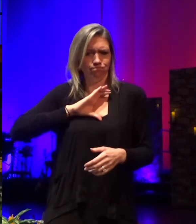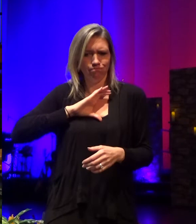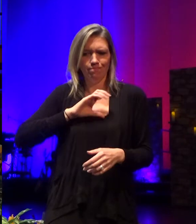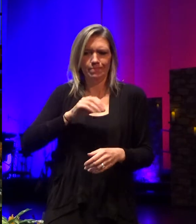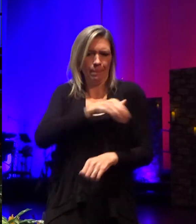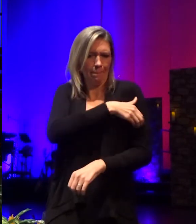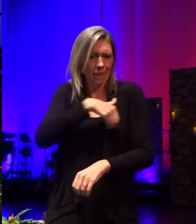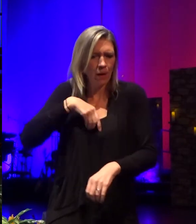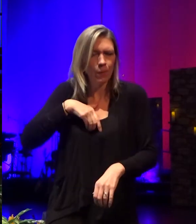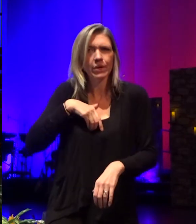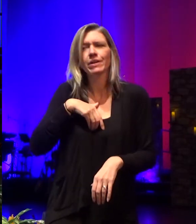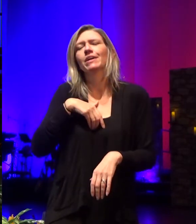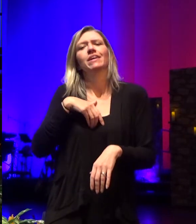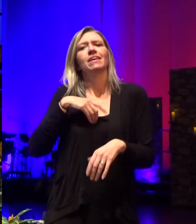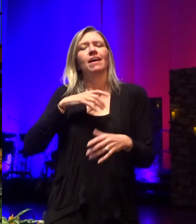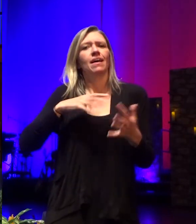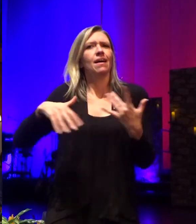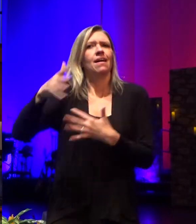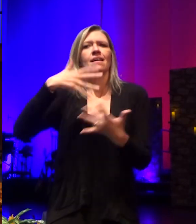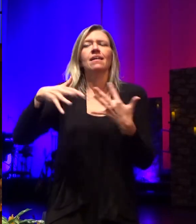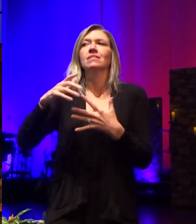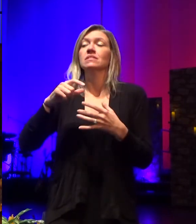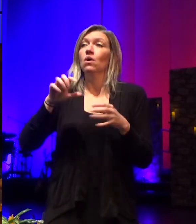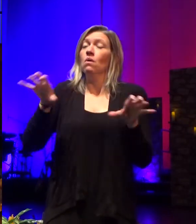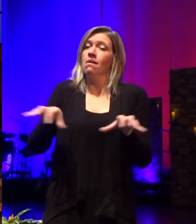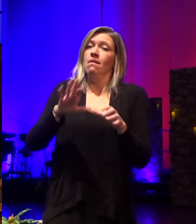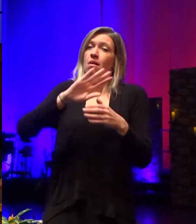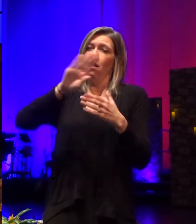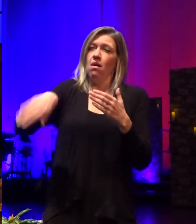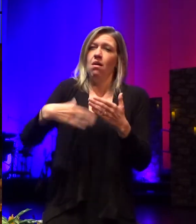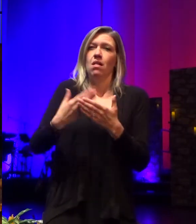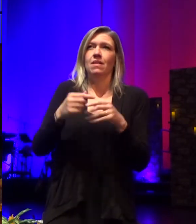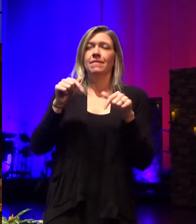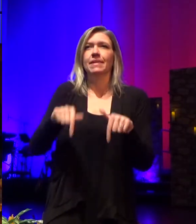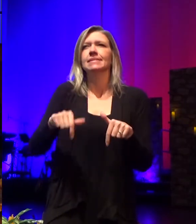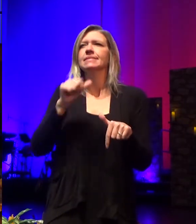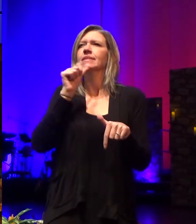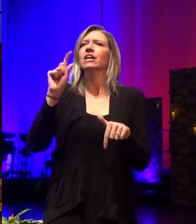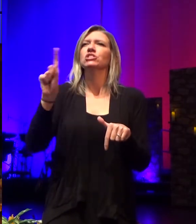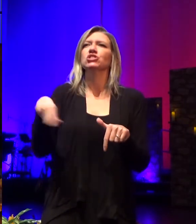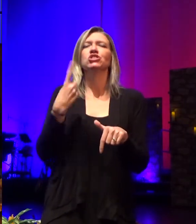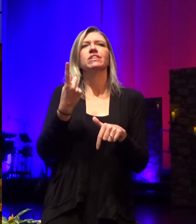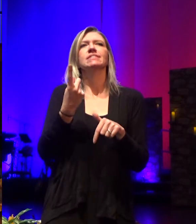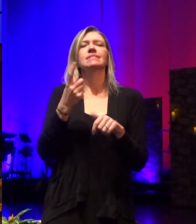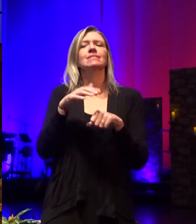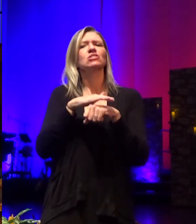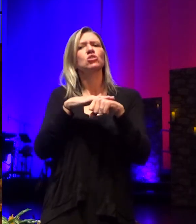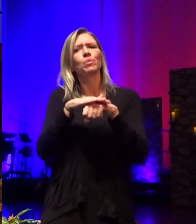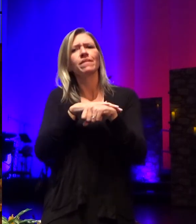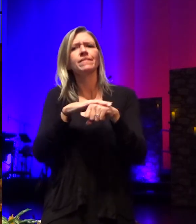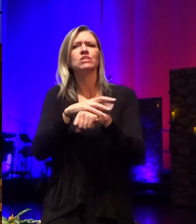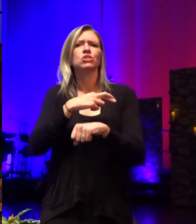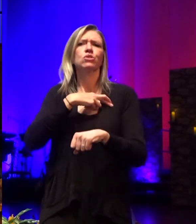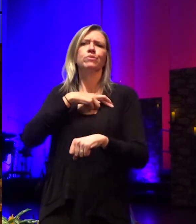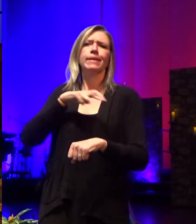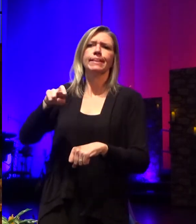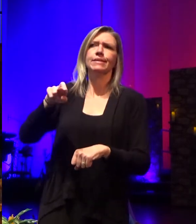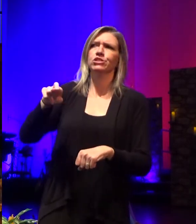as well. And so we do all of this so that we're not just hanging out in superficial